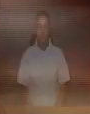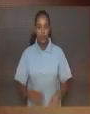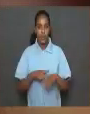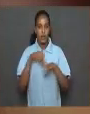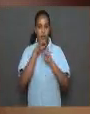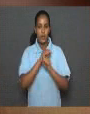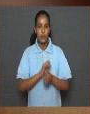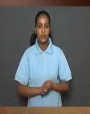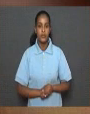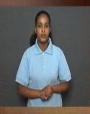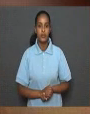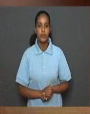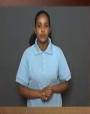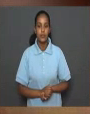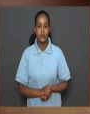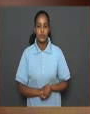Time's up.